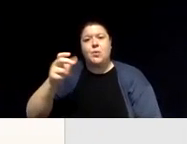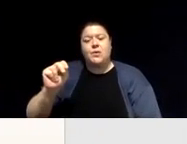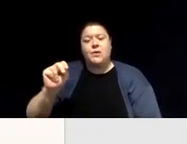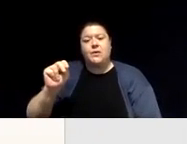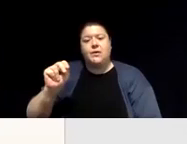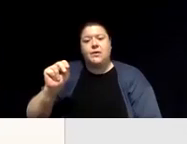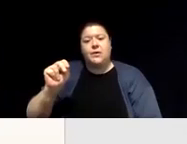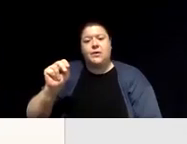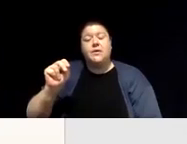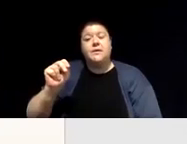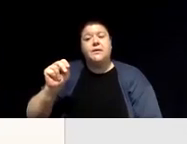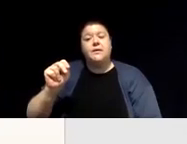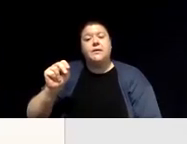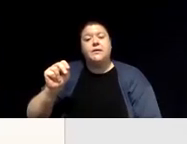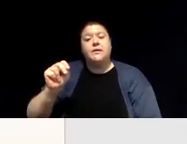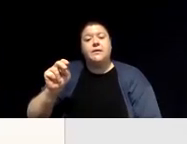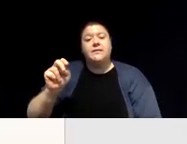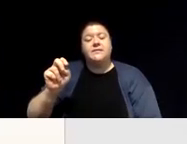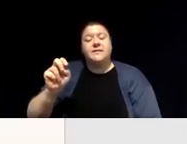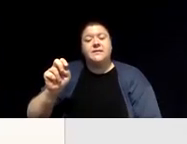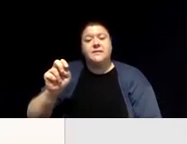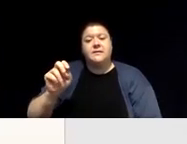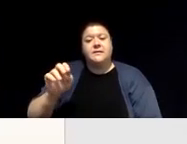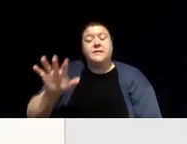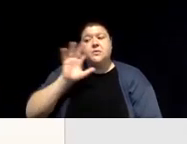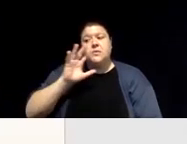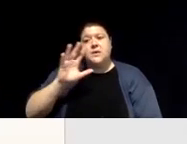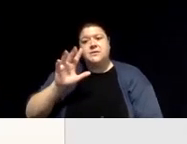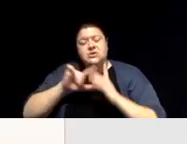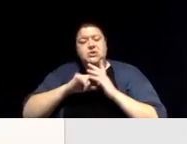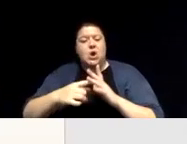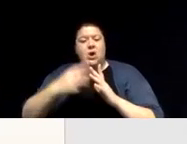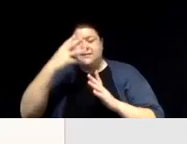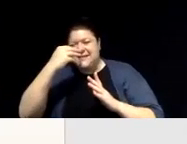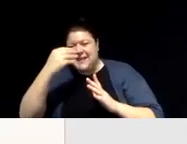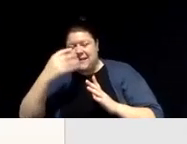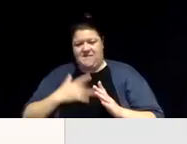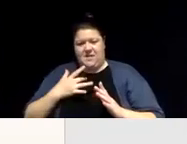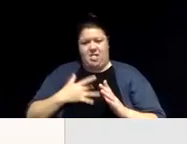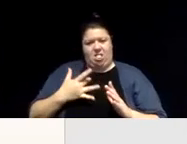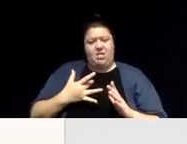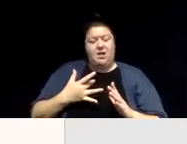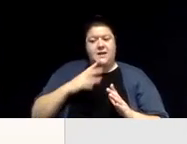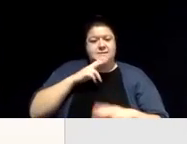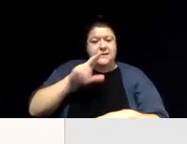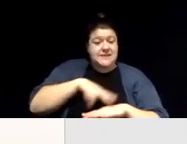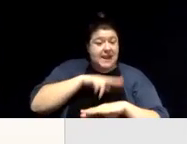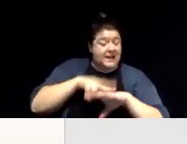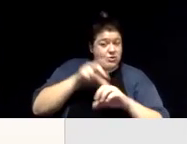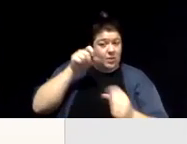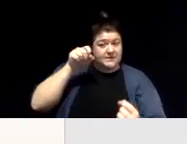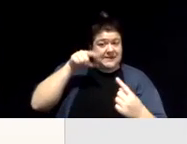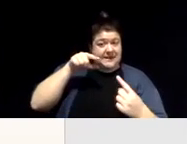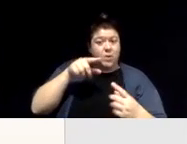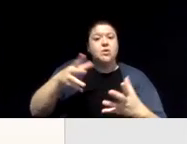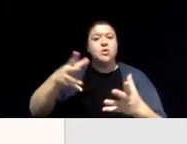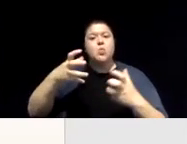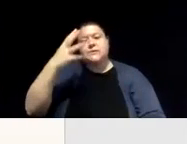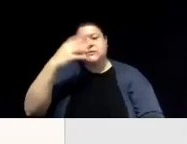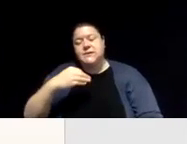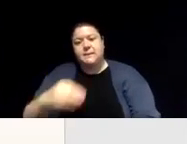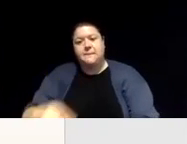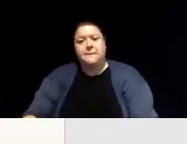induce sleepiness or drowsiness, because that's the body's natural signal that you want to go to sleep,